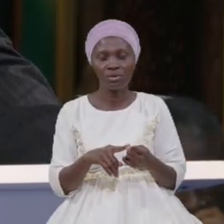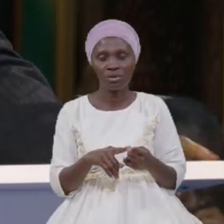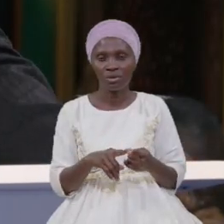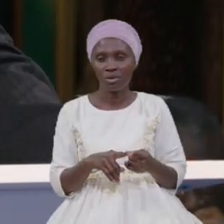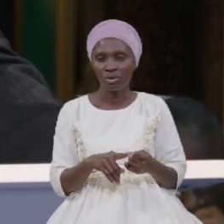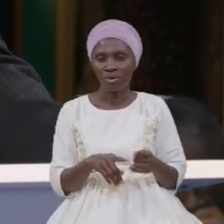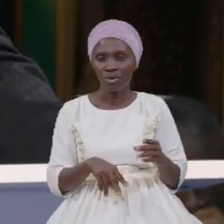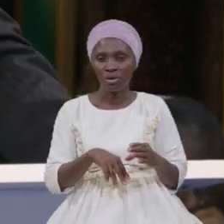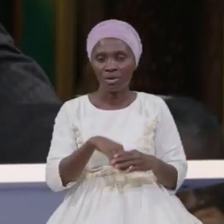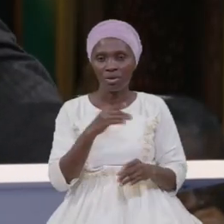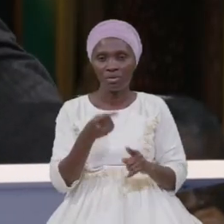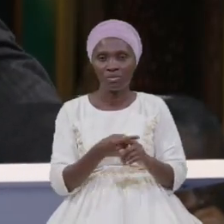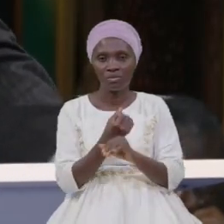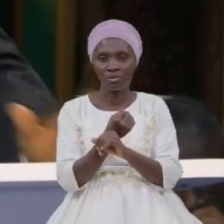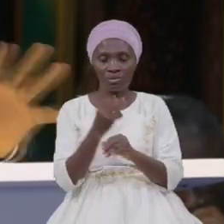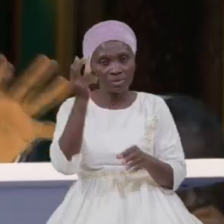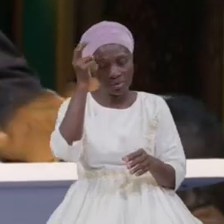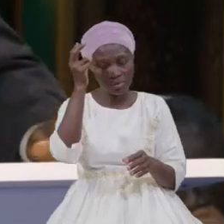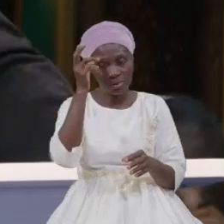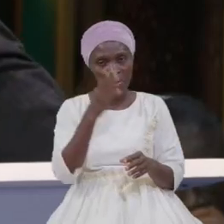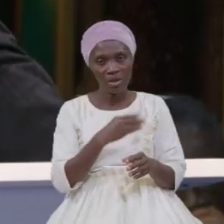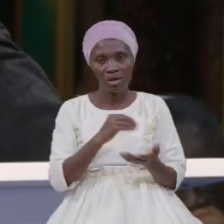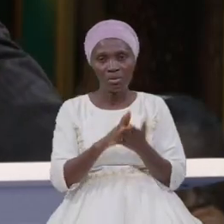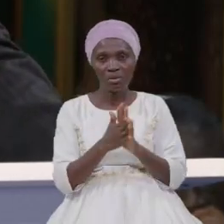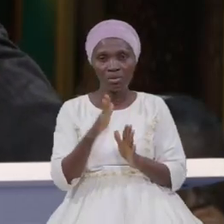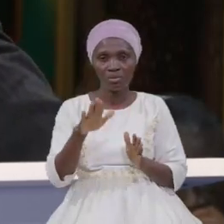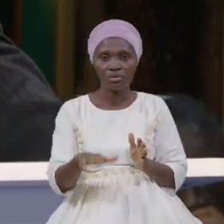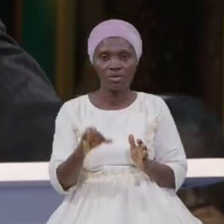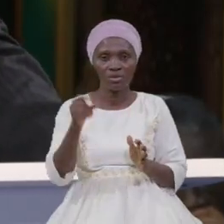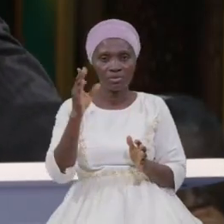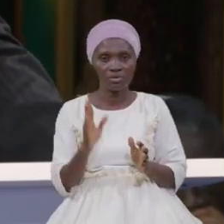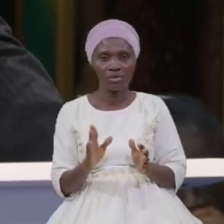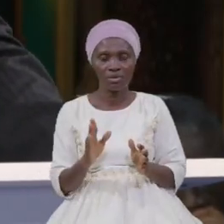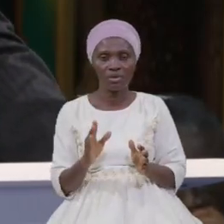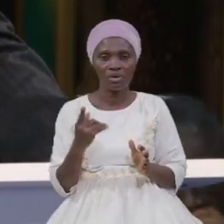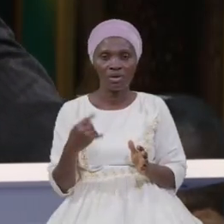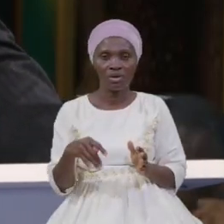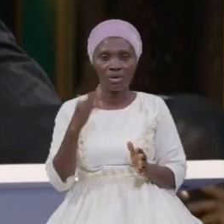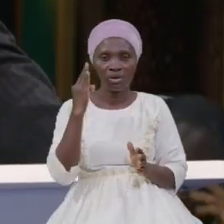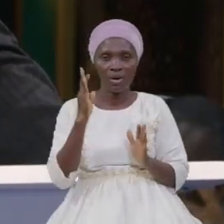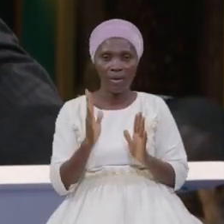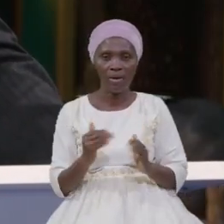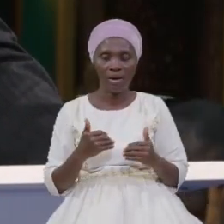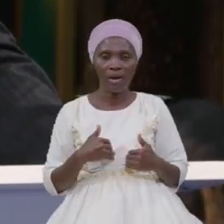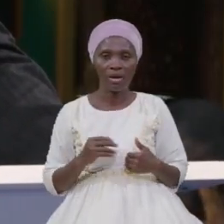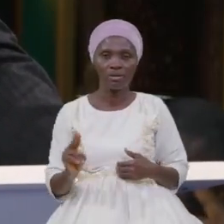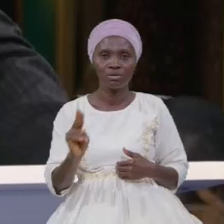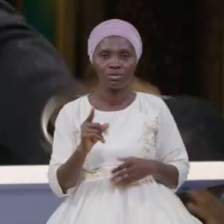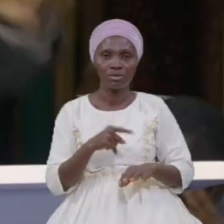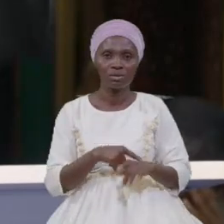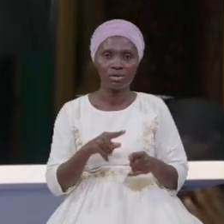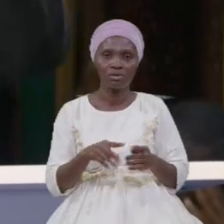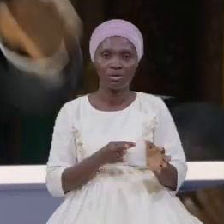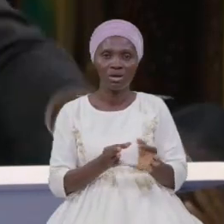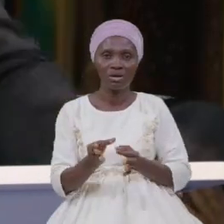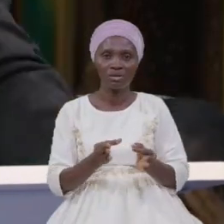Jesus Christ. He has taken time to explain. And it's on the basis of this message you